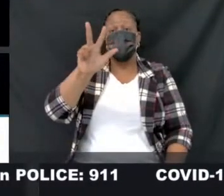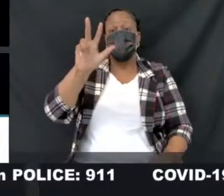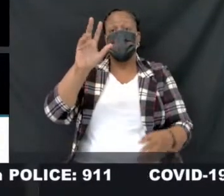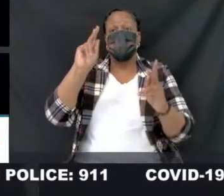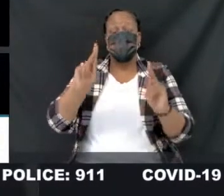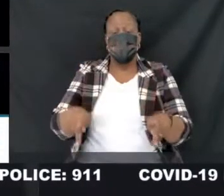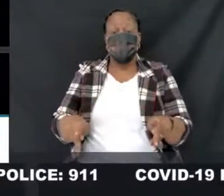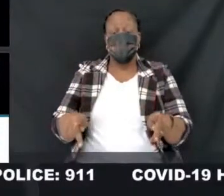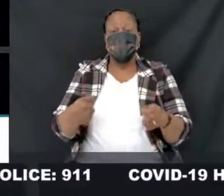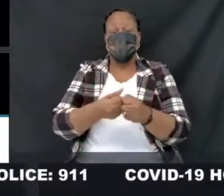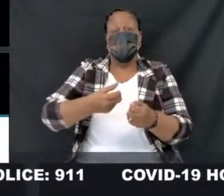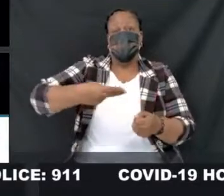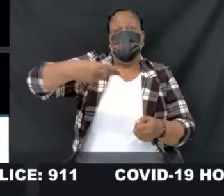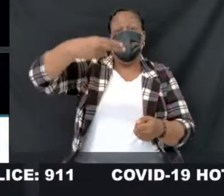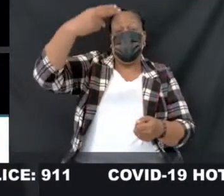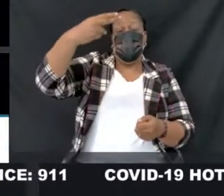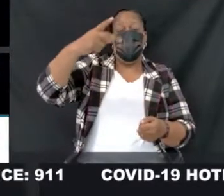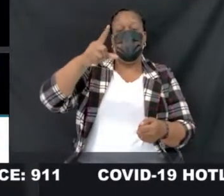a high of